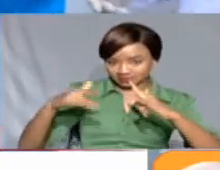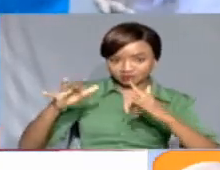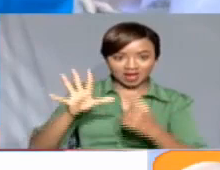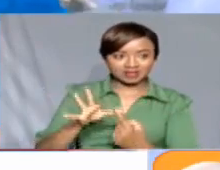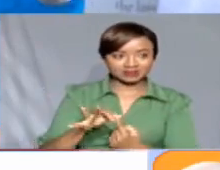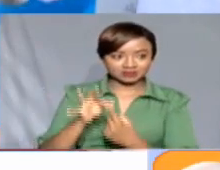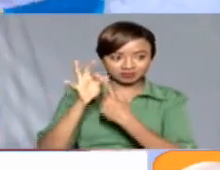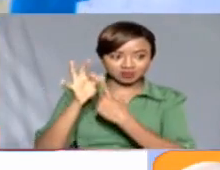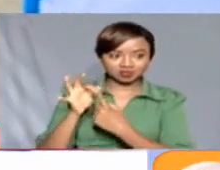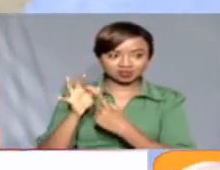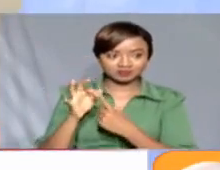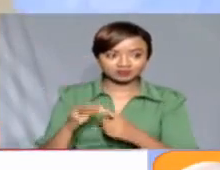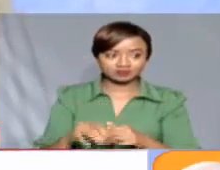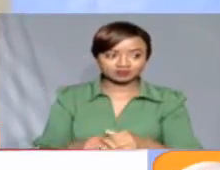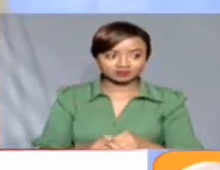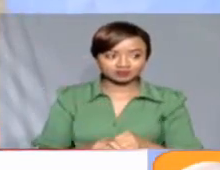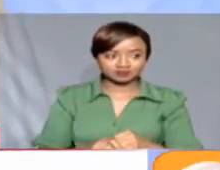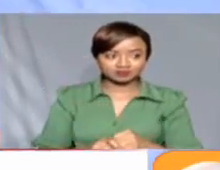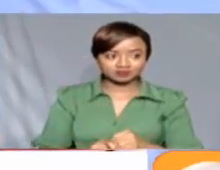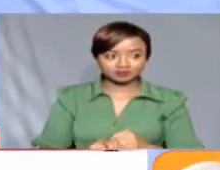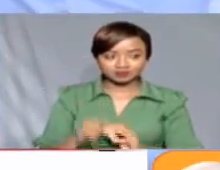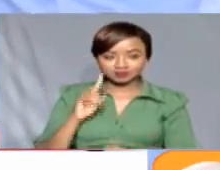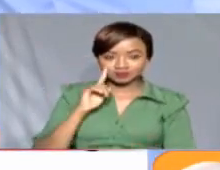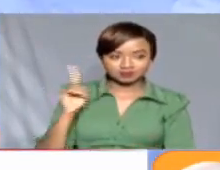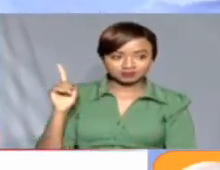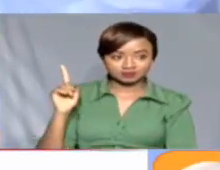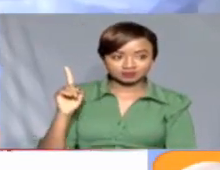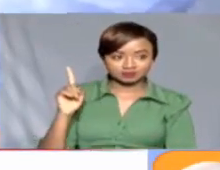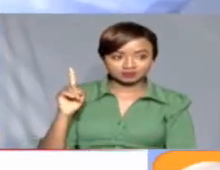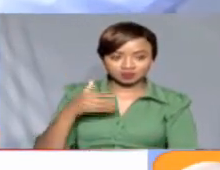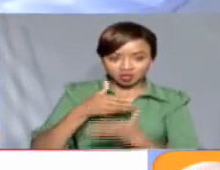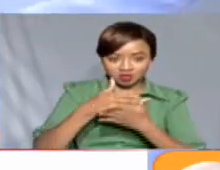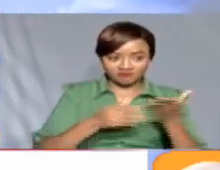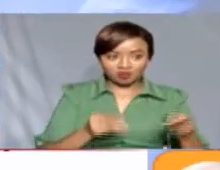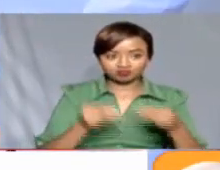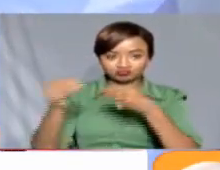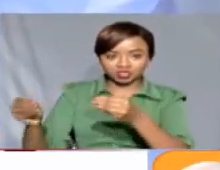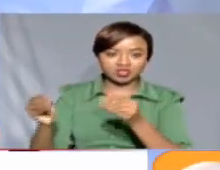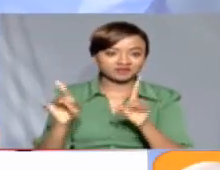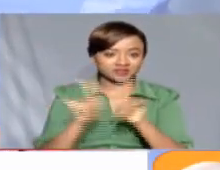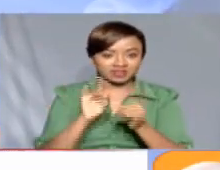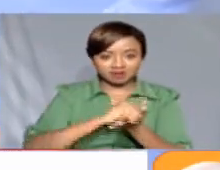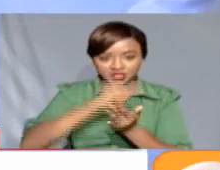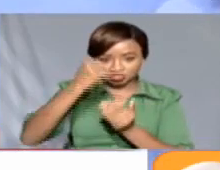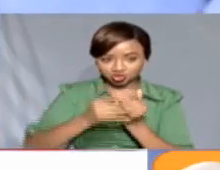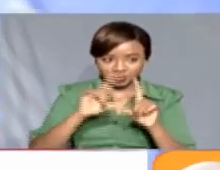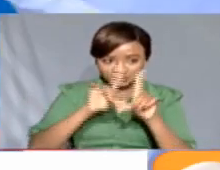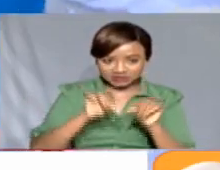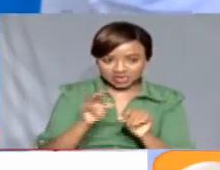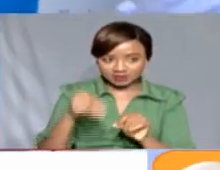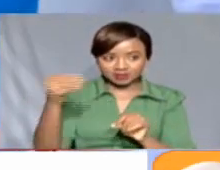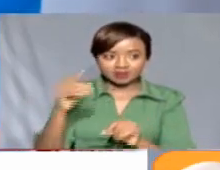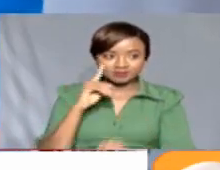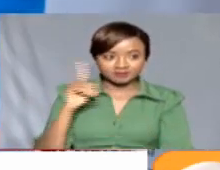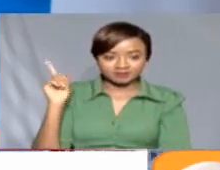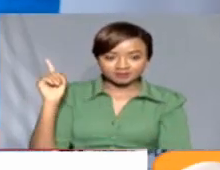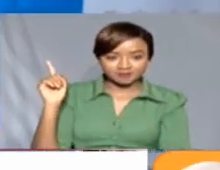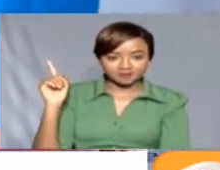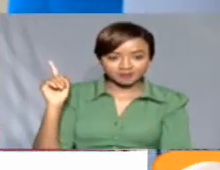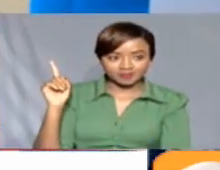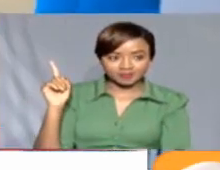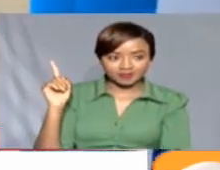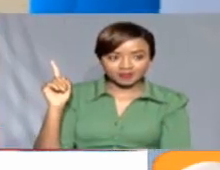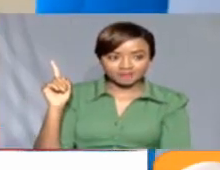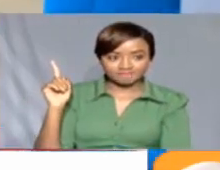this form that he is giving, together with his insurance card or mode of payment, is this here. It is a requisition